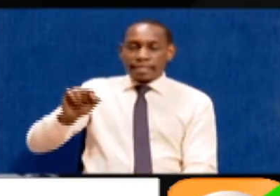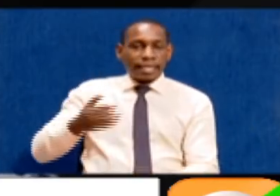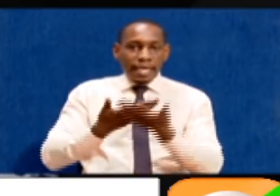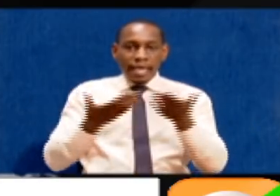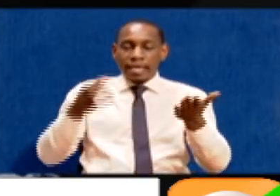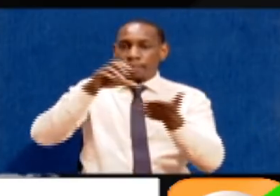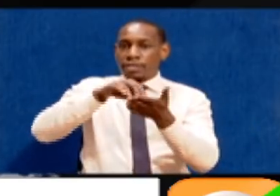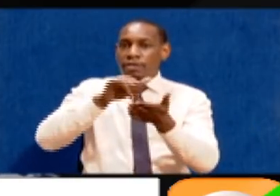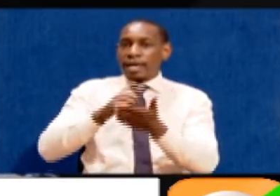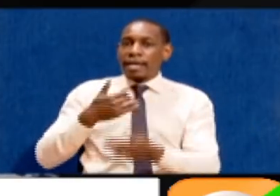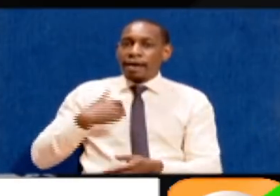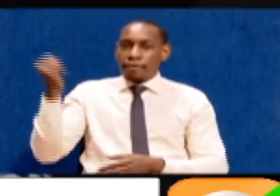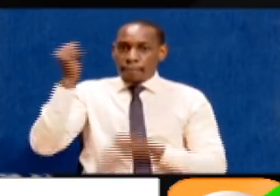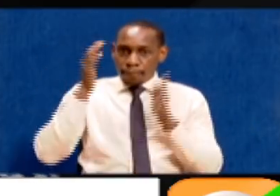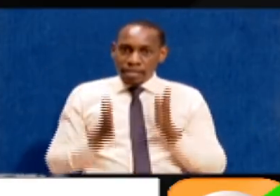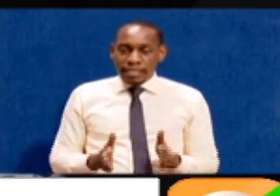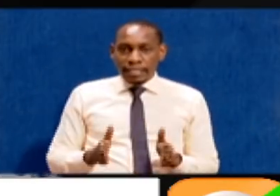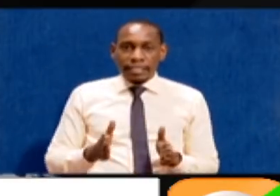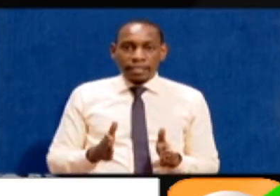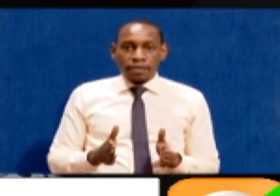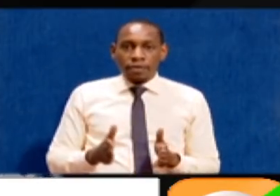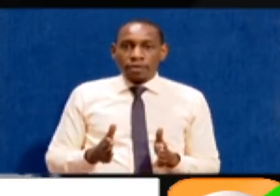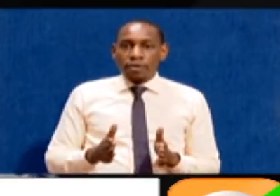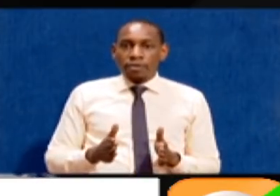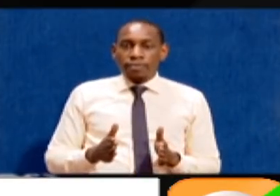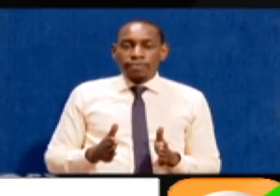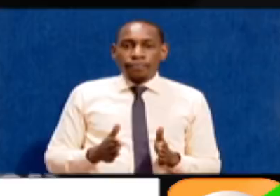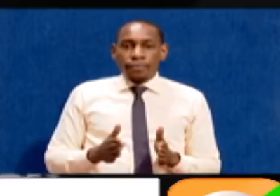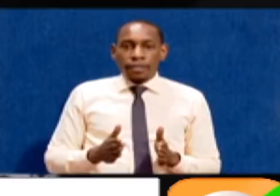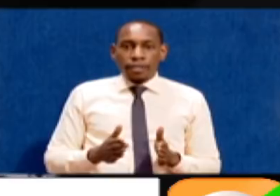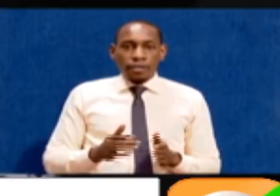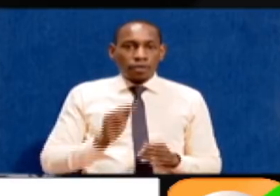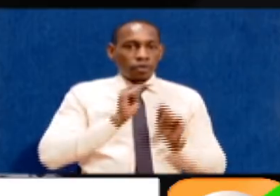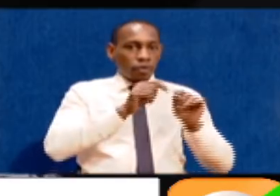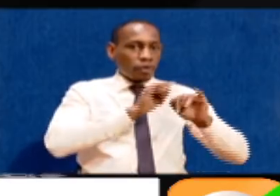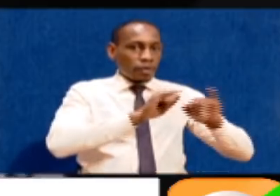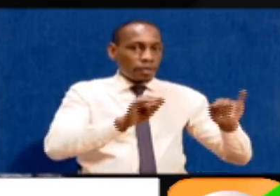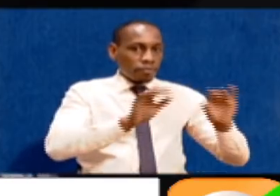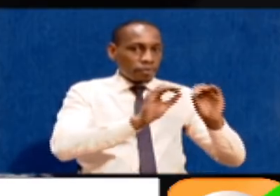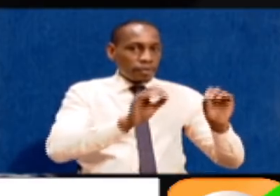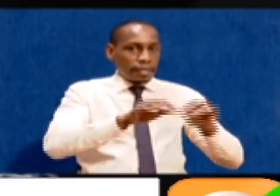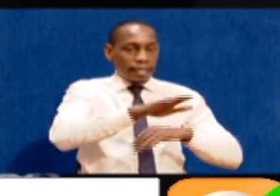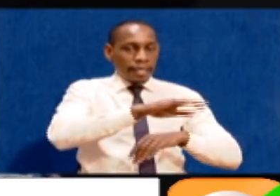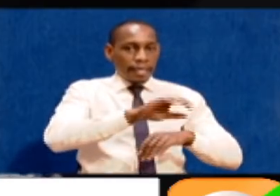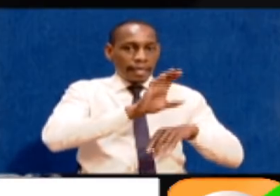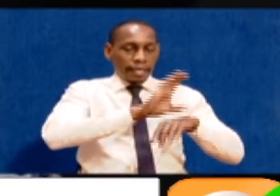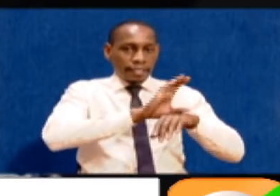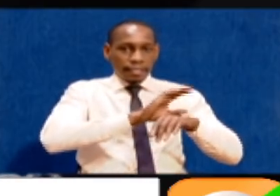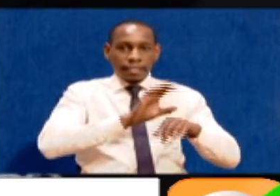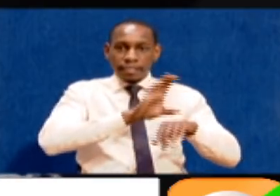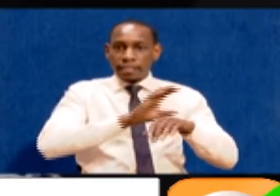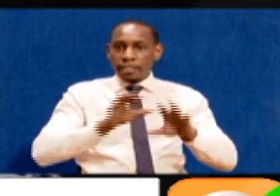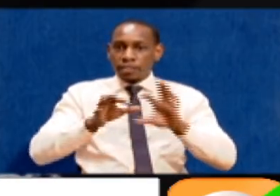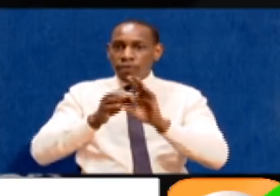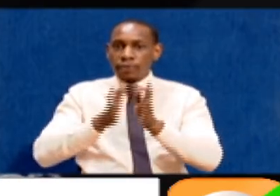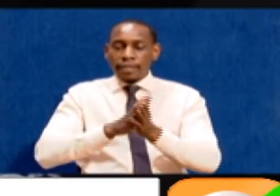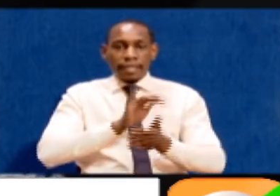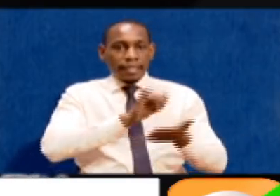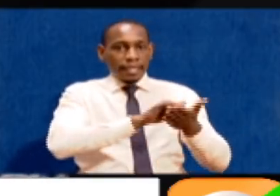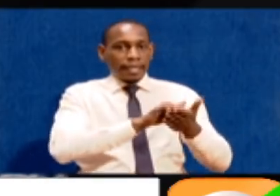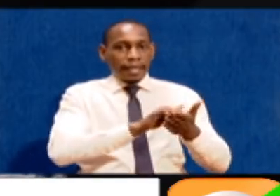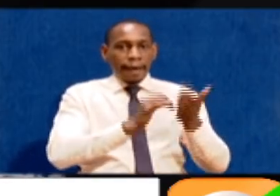are whoever, you are a politician, don't defile the platform of God. That church does not belong to